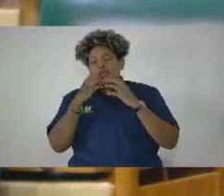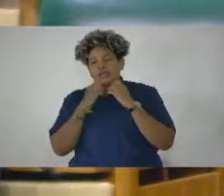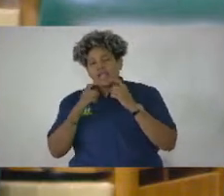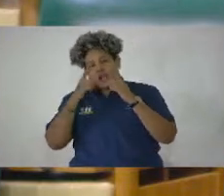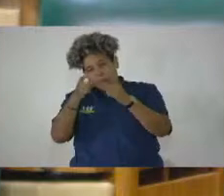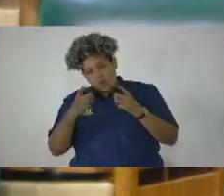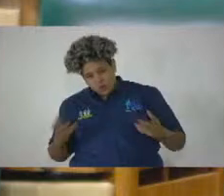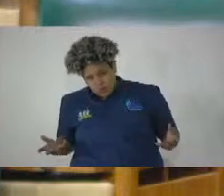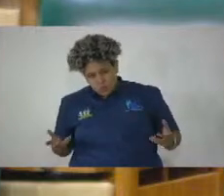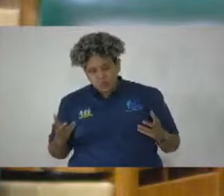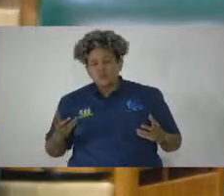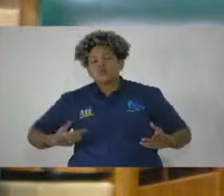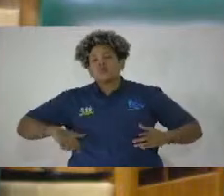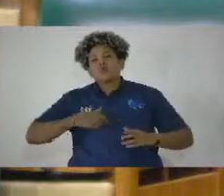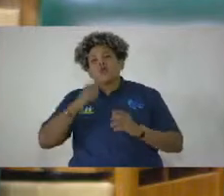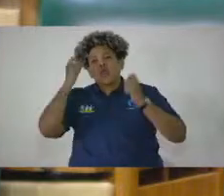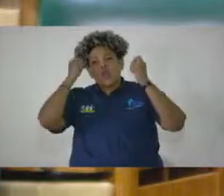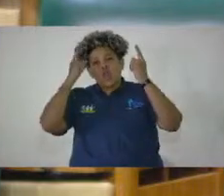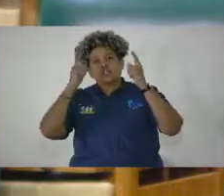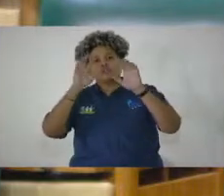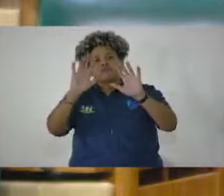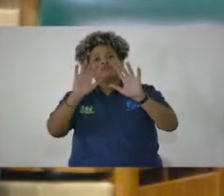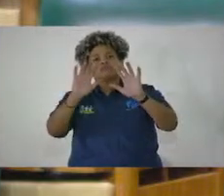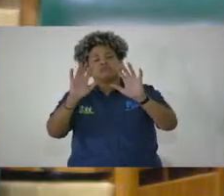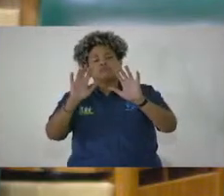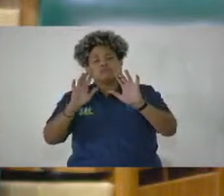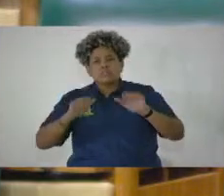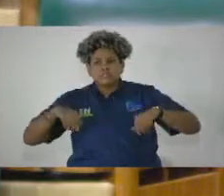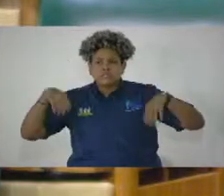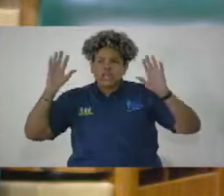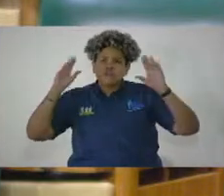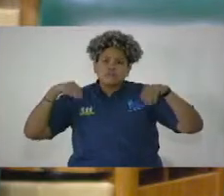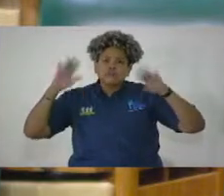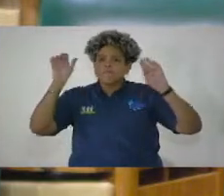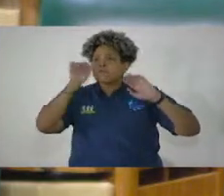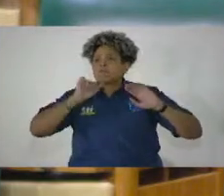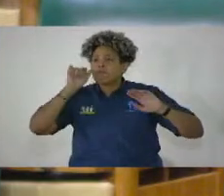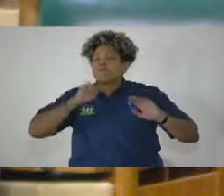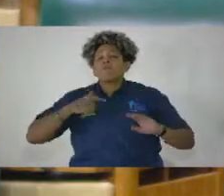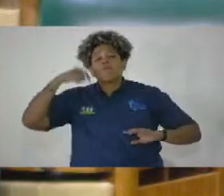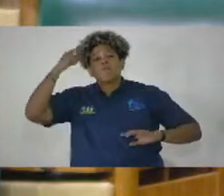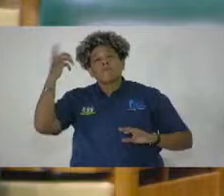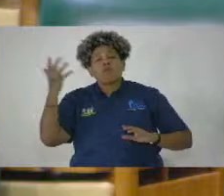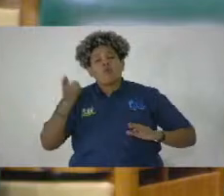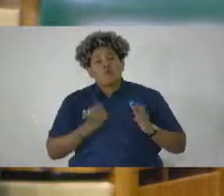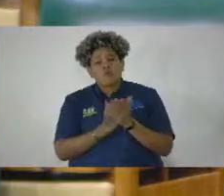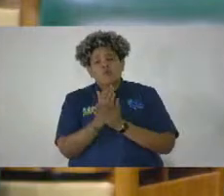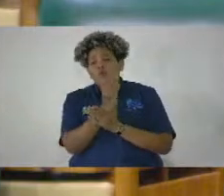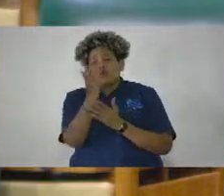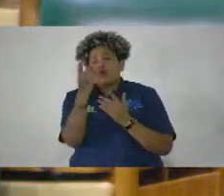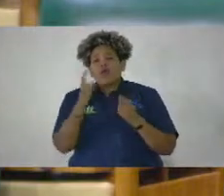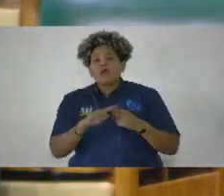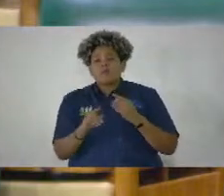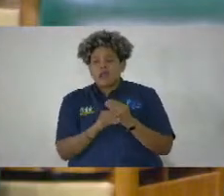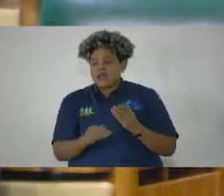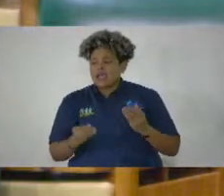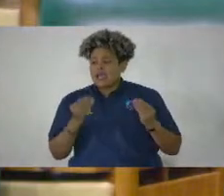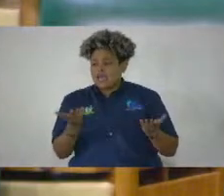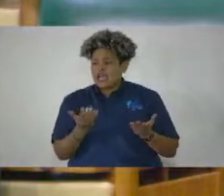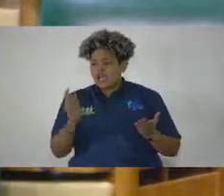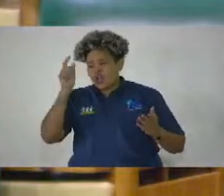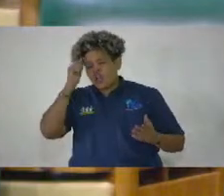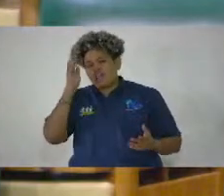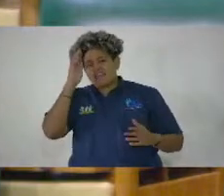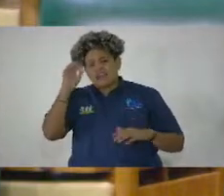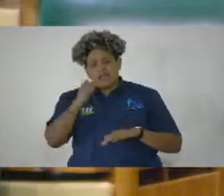you, we understand your sacrifices, we understand what you go through. And here's a government innovating